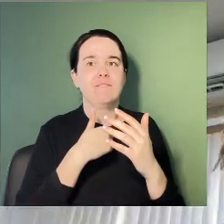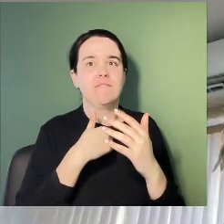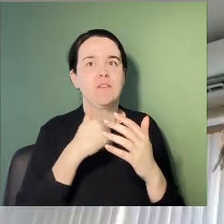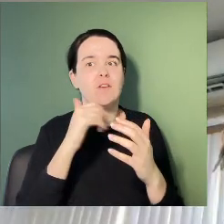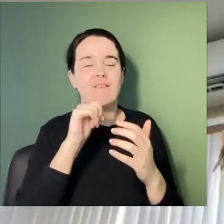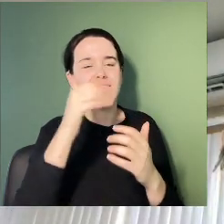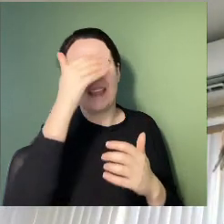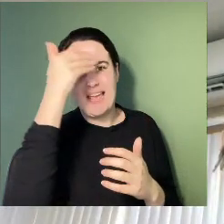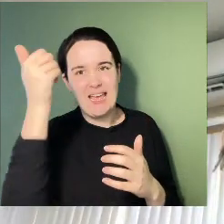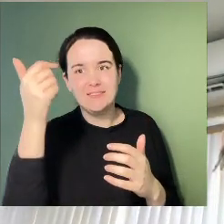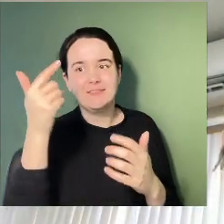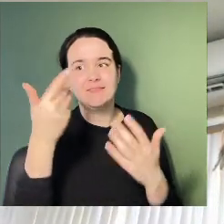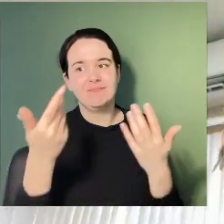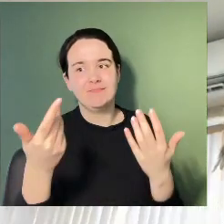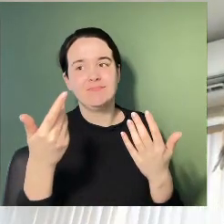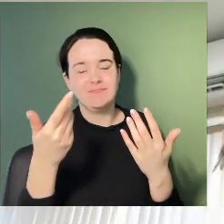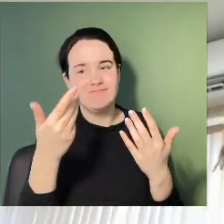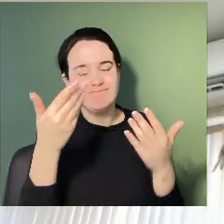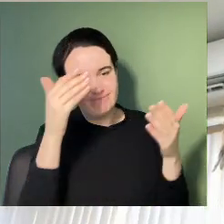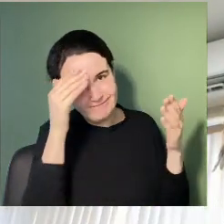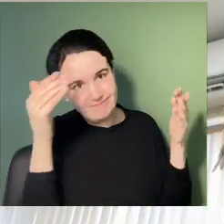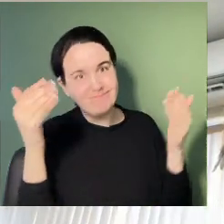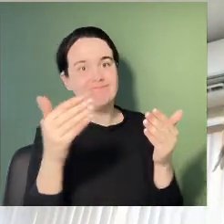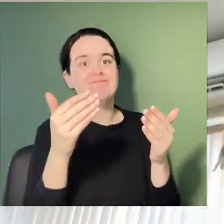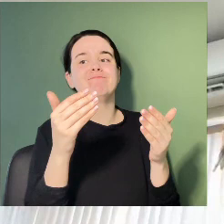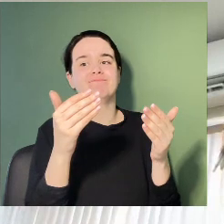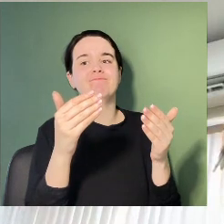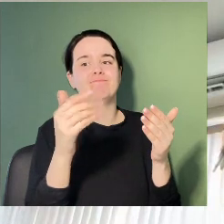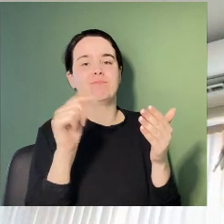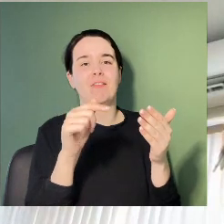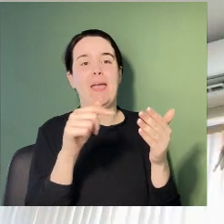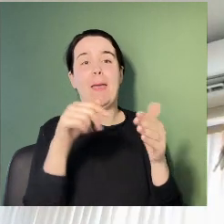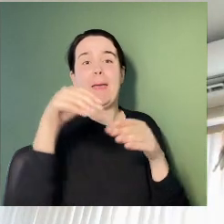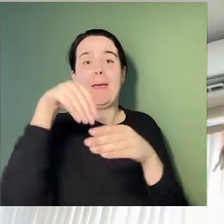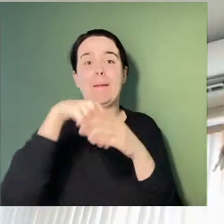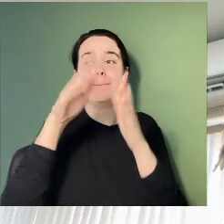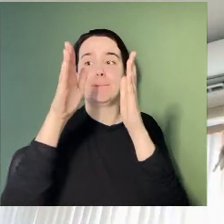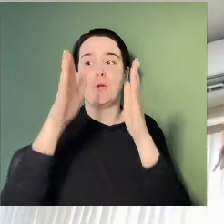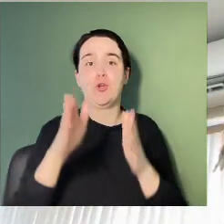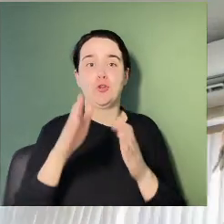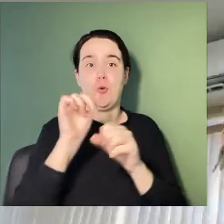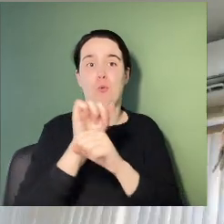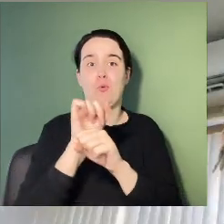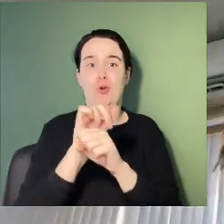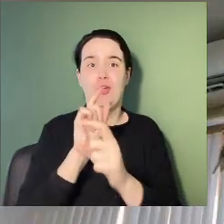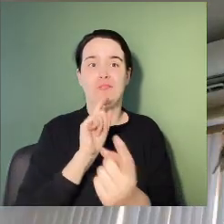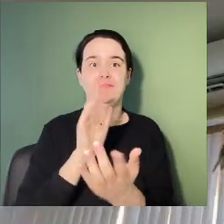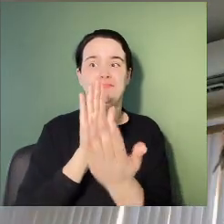mustn't forget that we must also be focusing on in-person work,